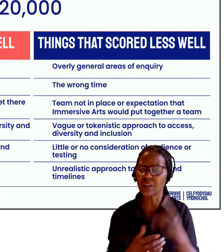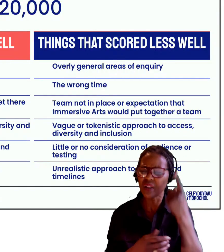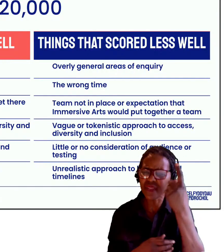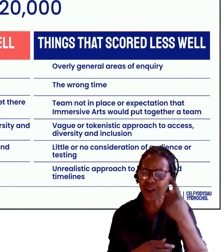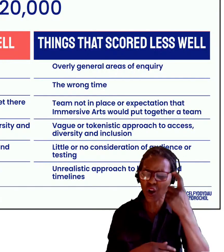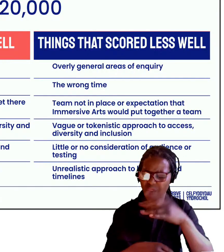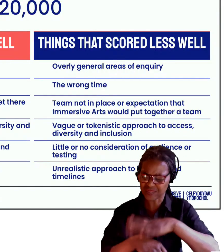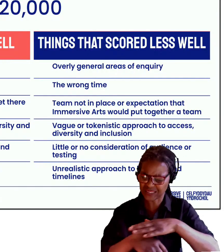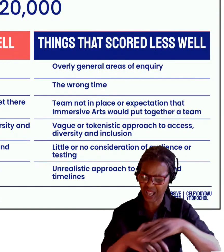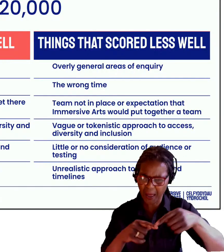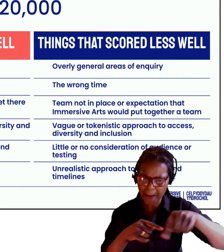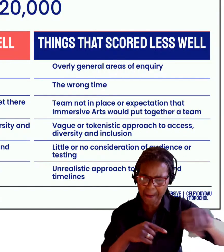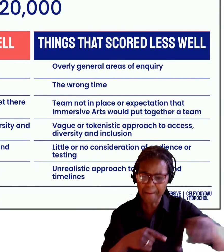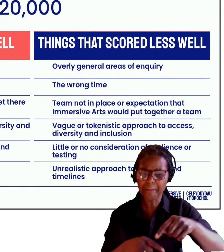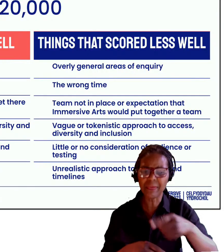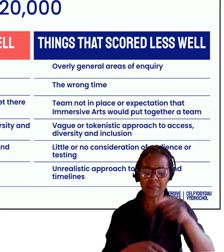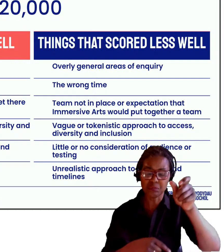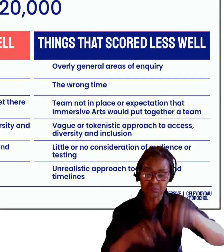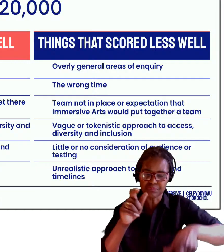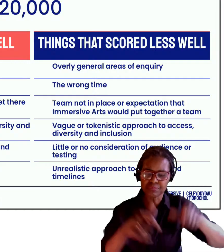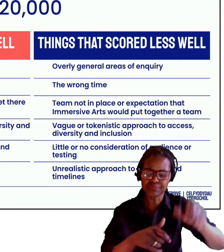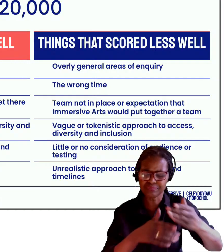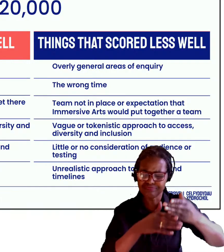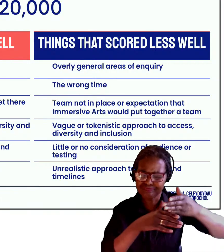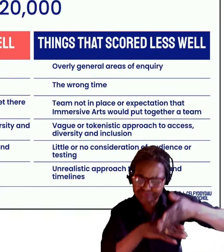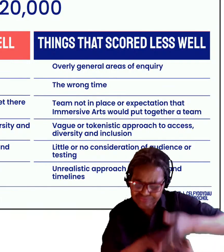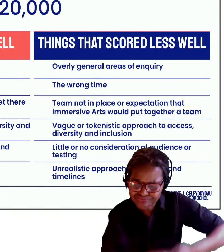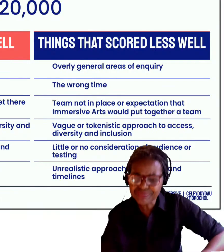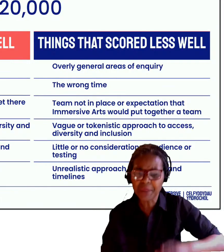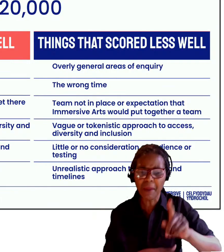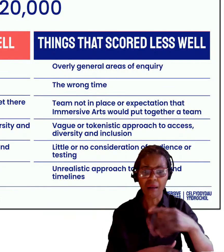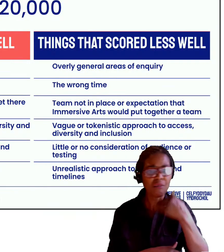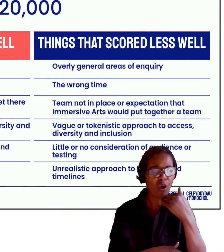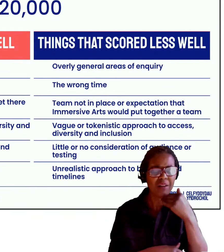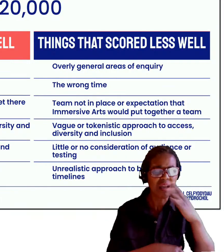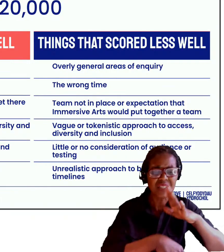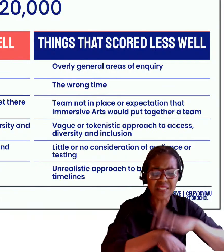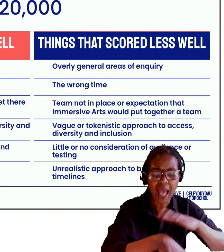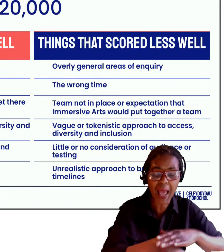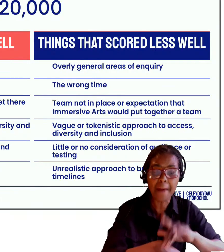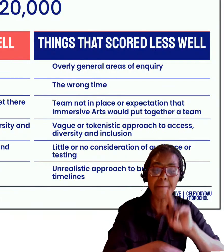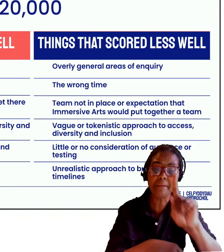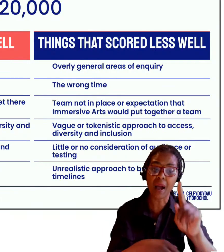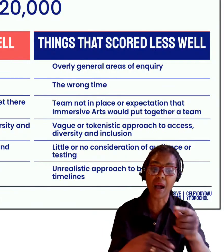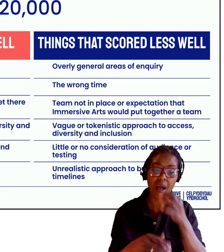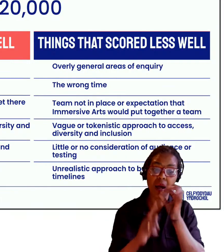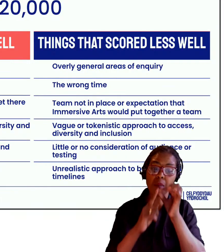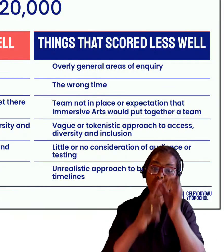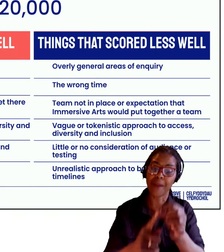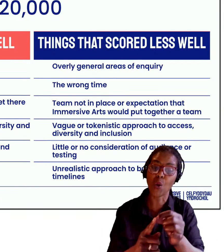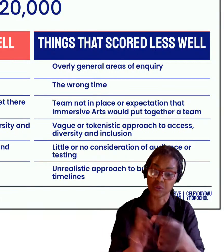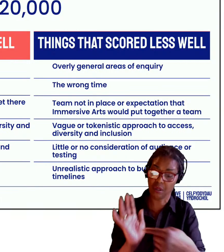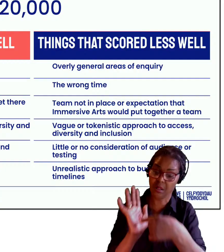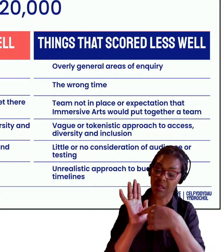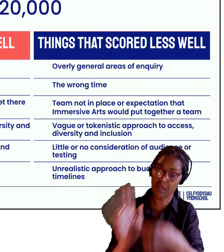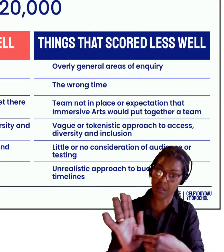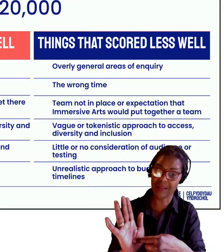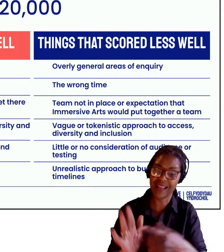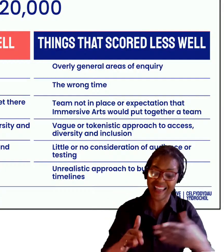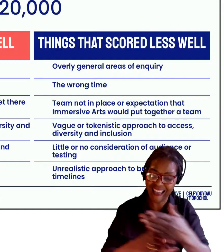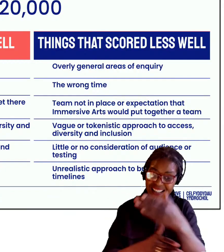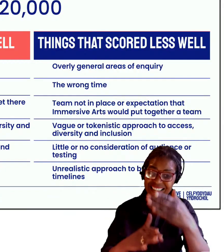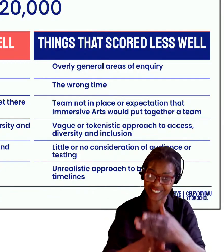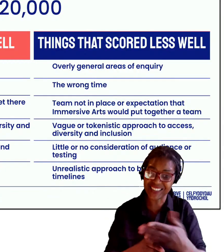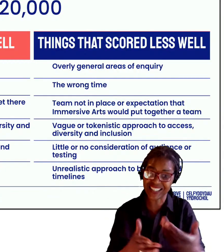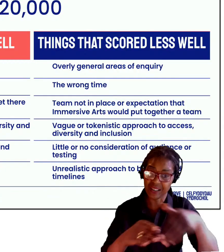was under-resourced or absent in the budget, despite being written into the proposed activity, or where there seemed to be a lack